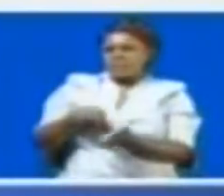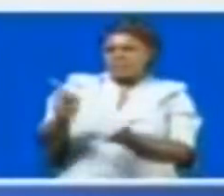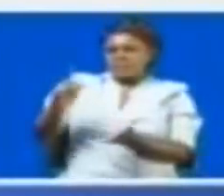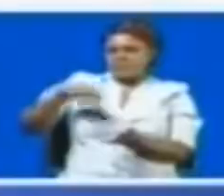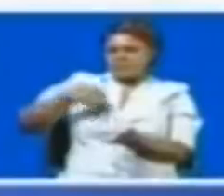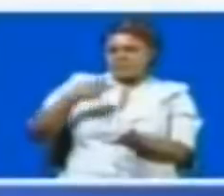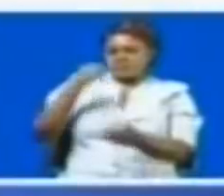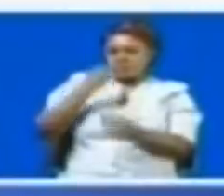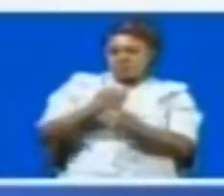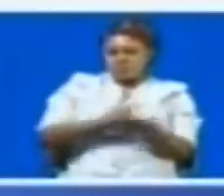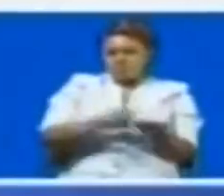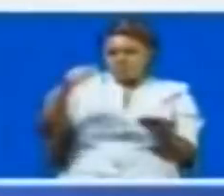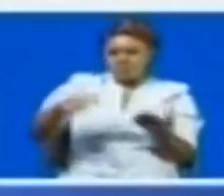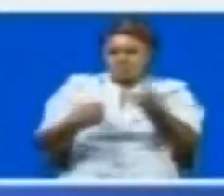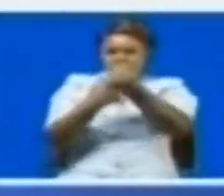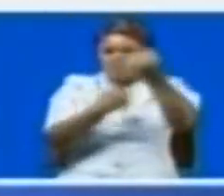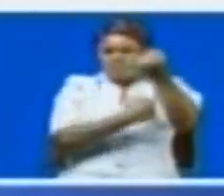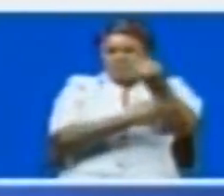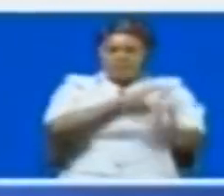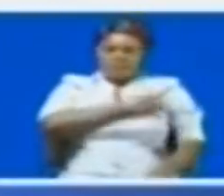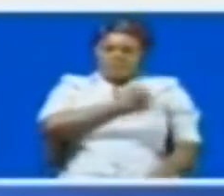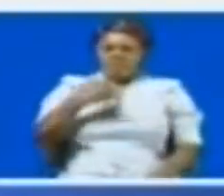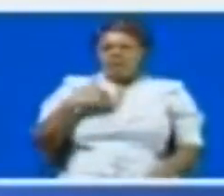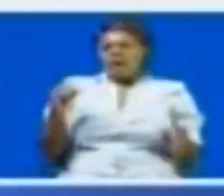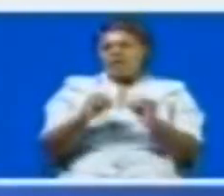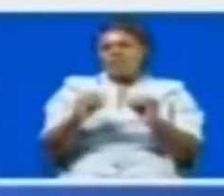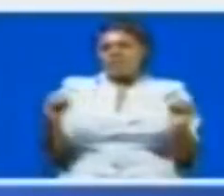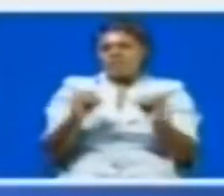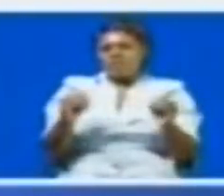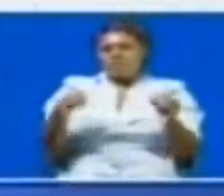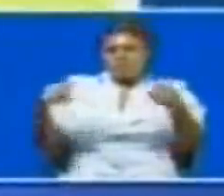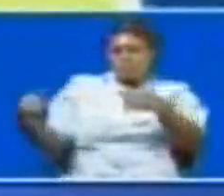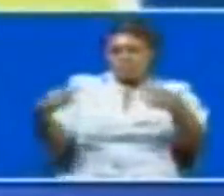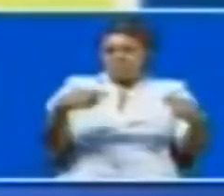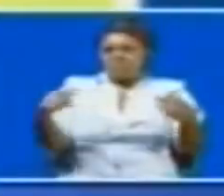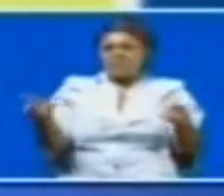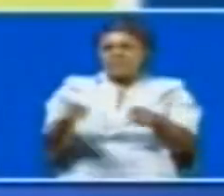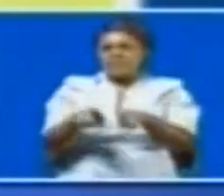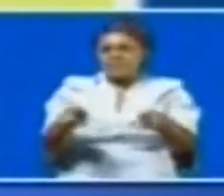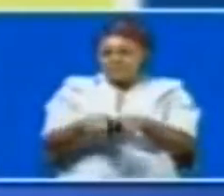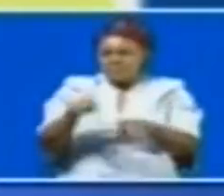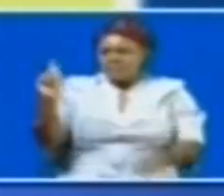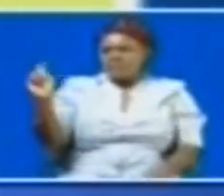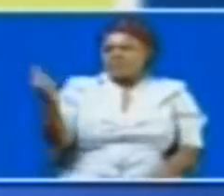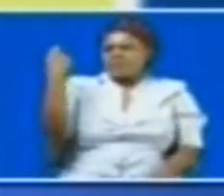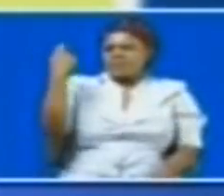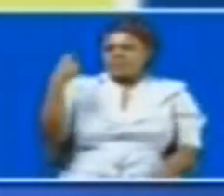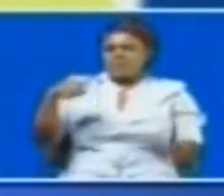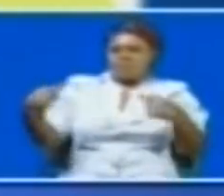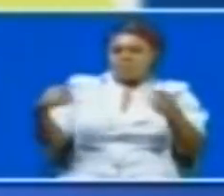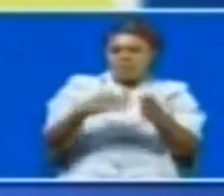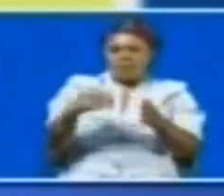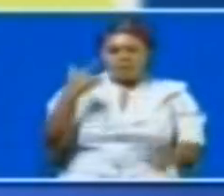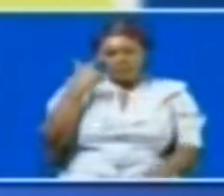we are doing this week. Donors are losing patience due to this standoff. Further to this, Kenya's fight